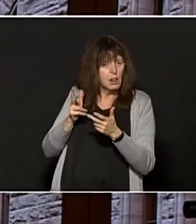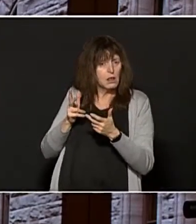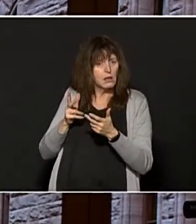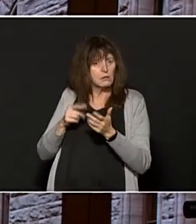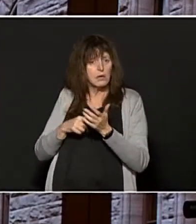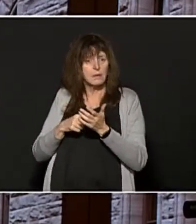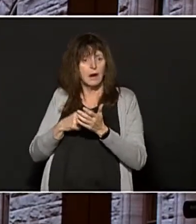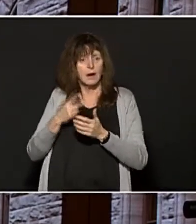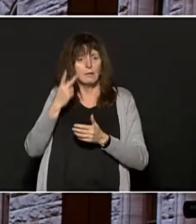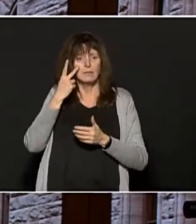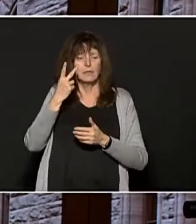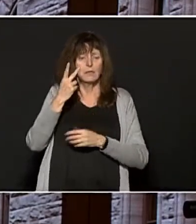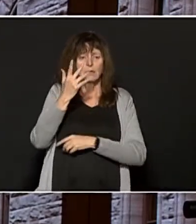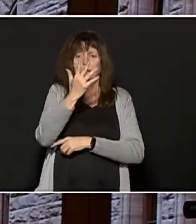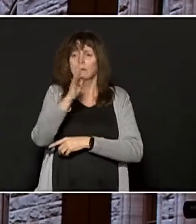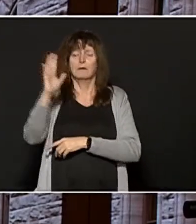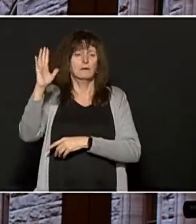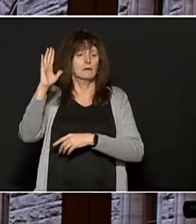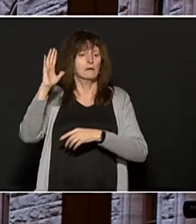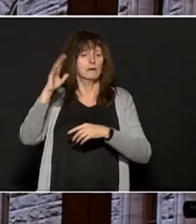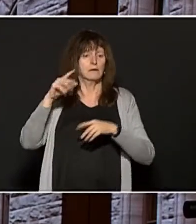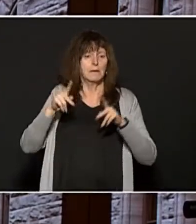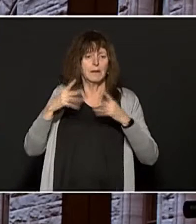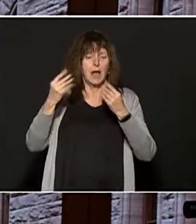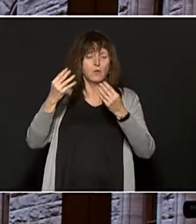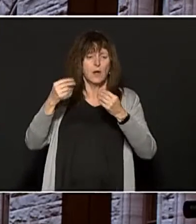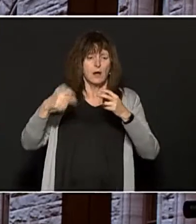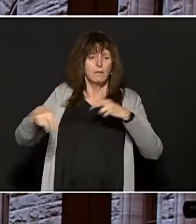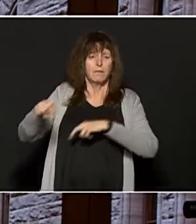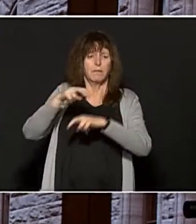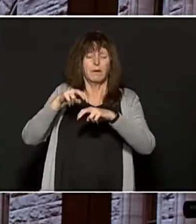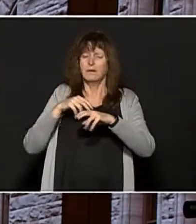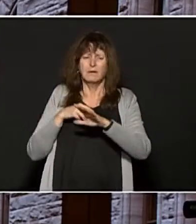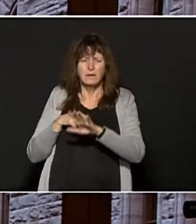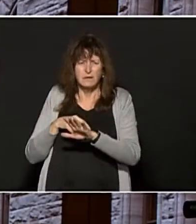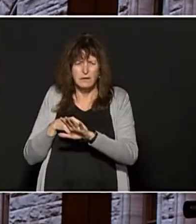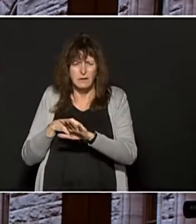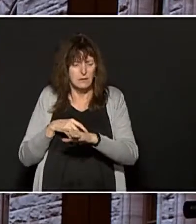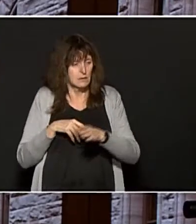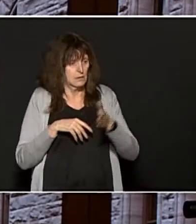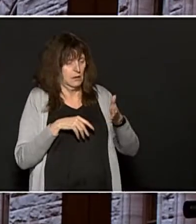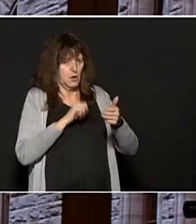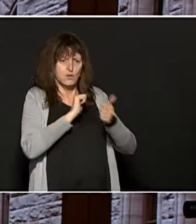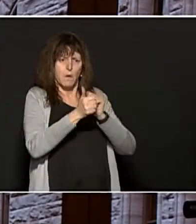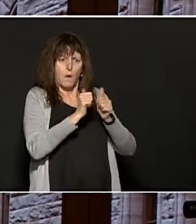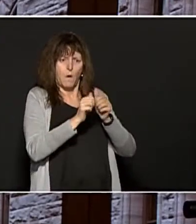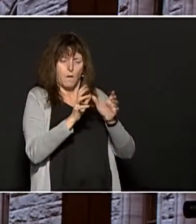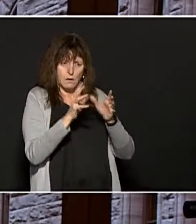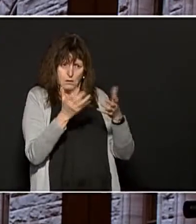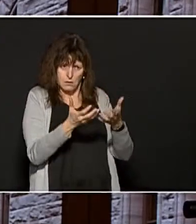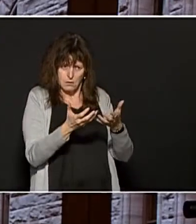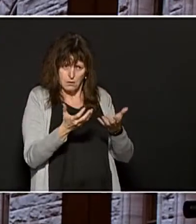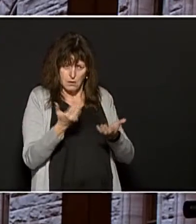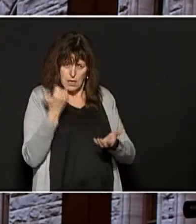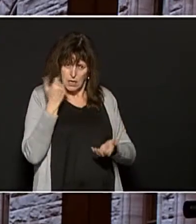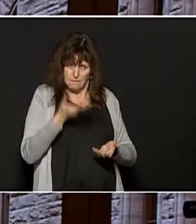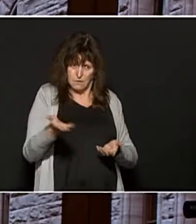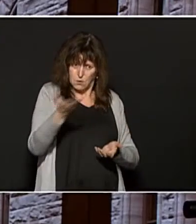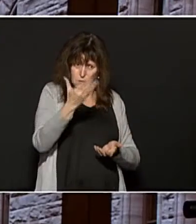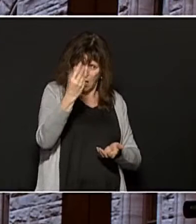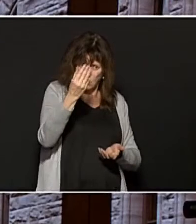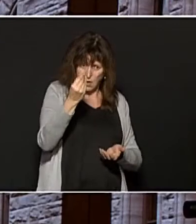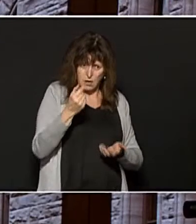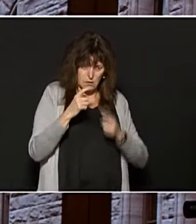gather. You need those precautions. Ideally, even if you're outdoors, if you can, I would still like you to wear a mask and to